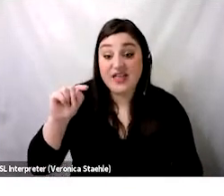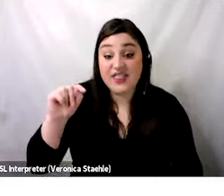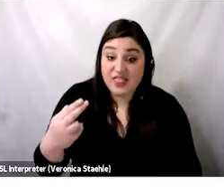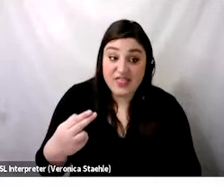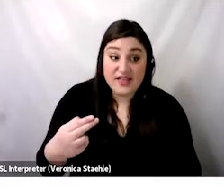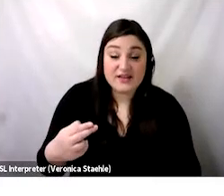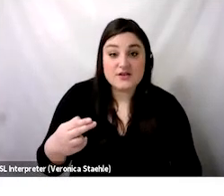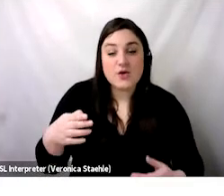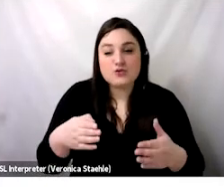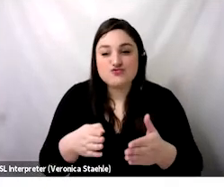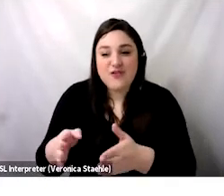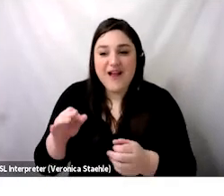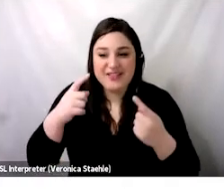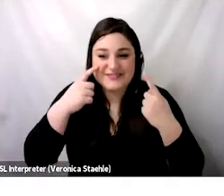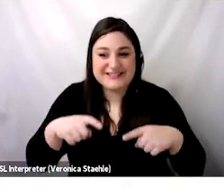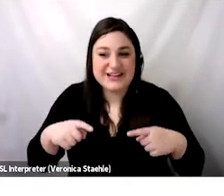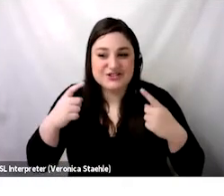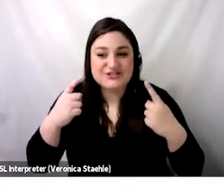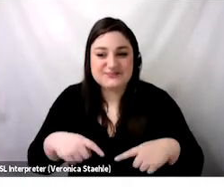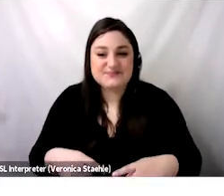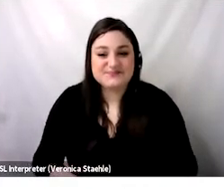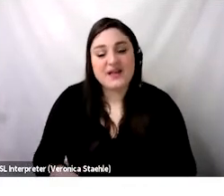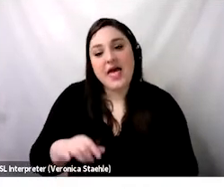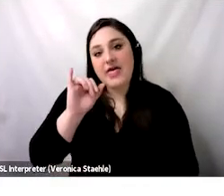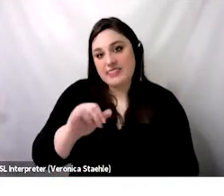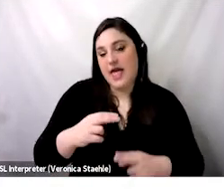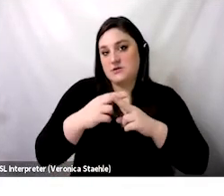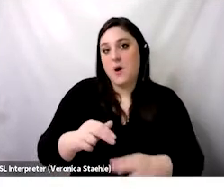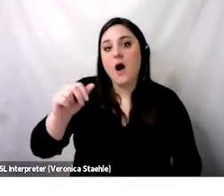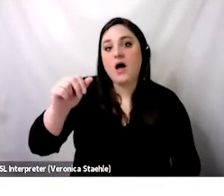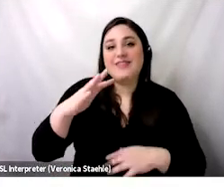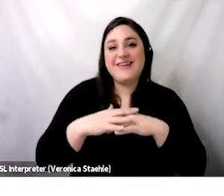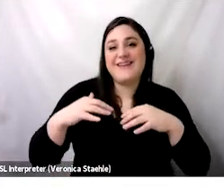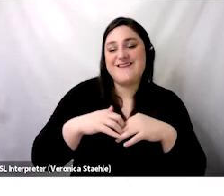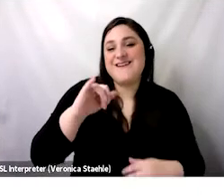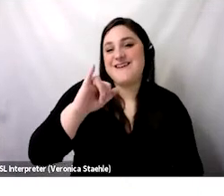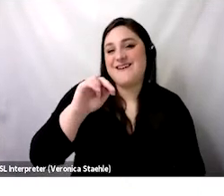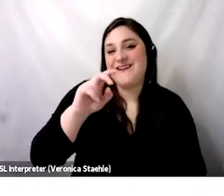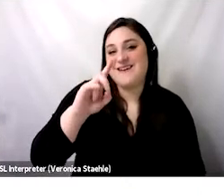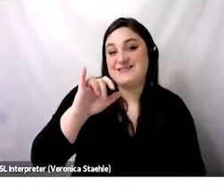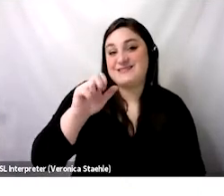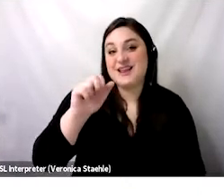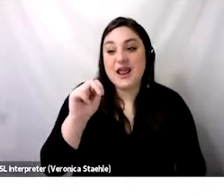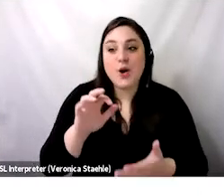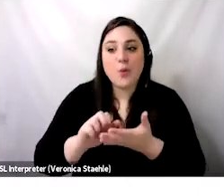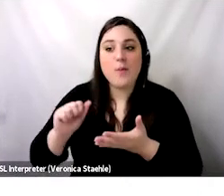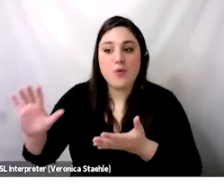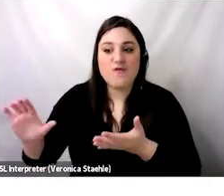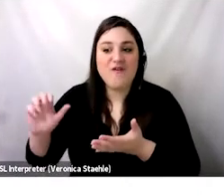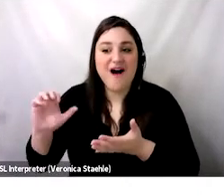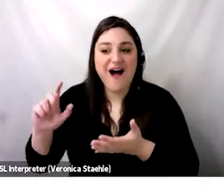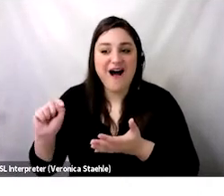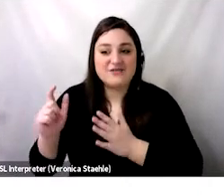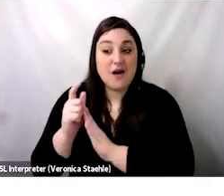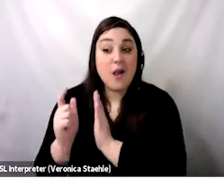Trail of Tears, which is the Indian Removal Act. We'll talk a little bit about that more. Because